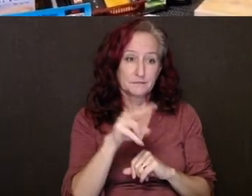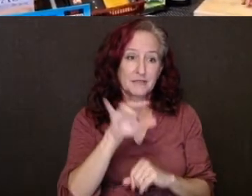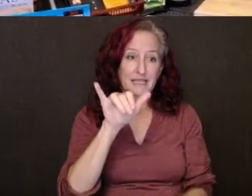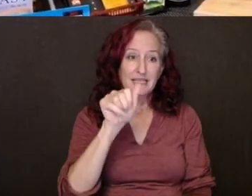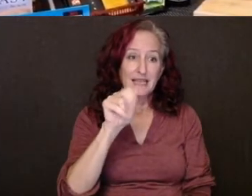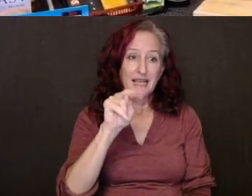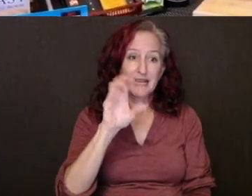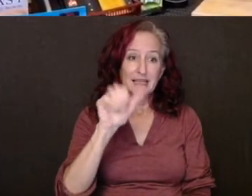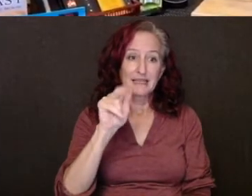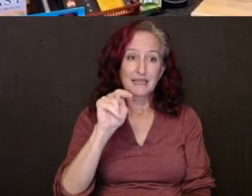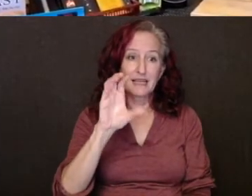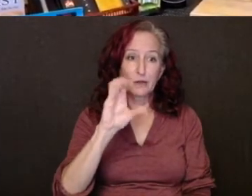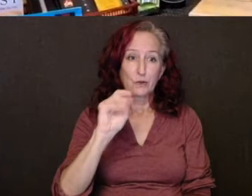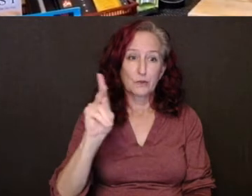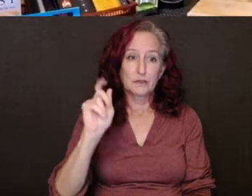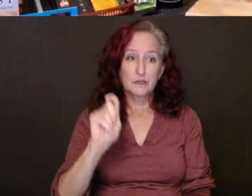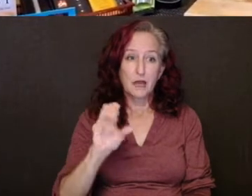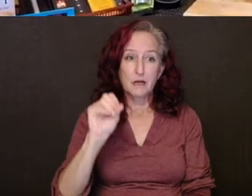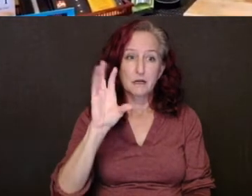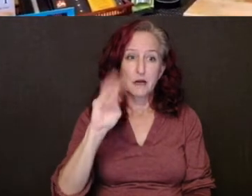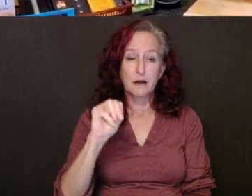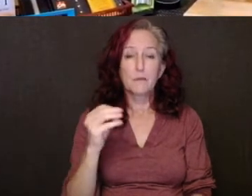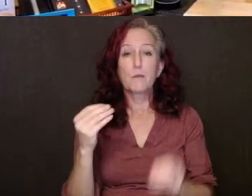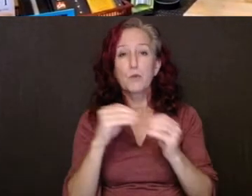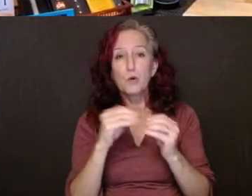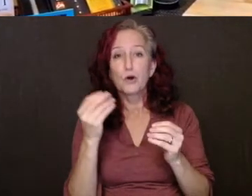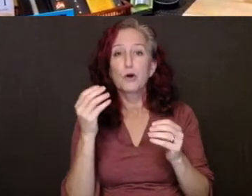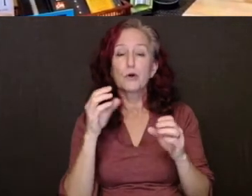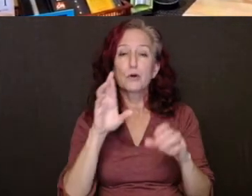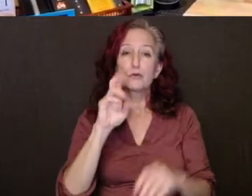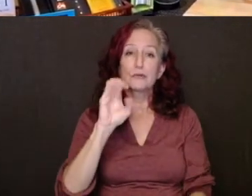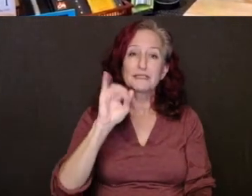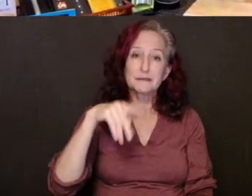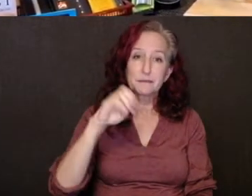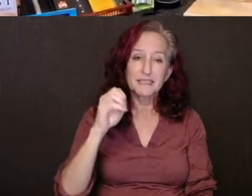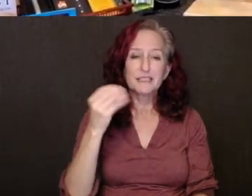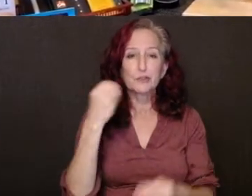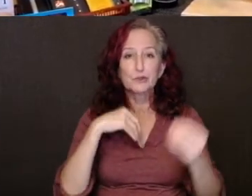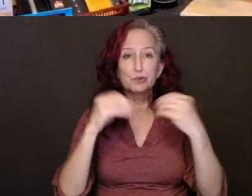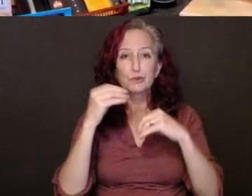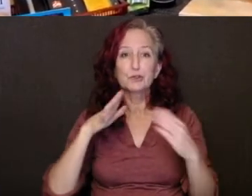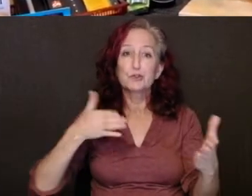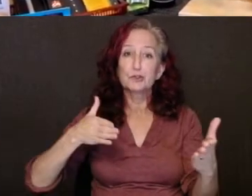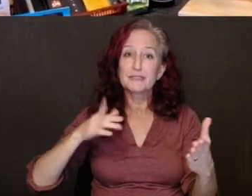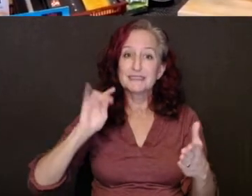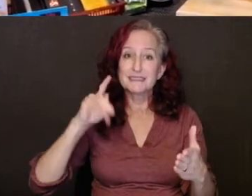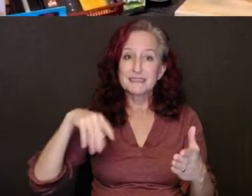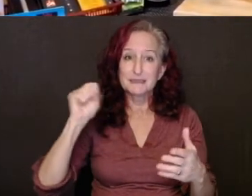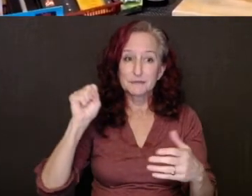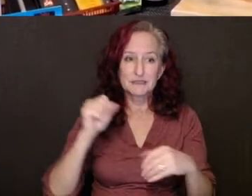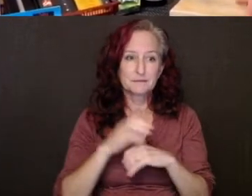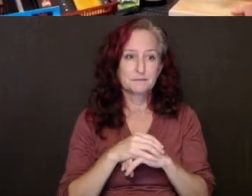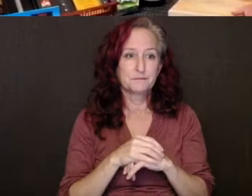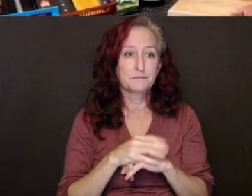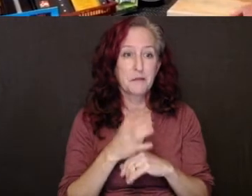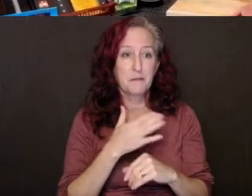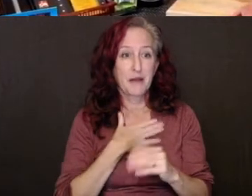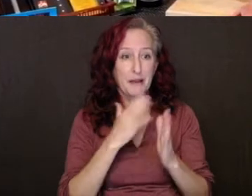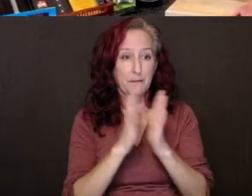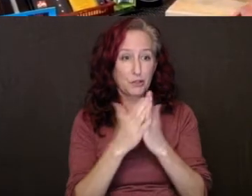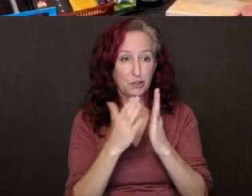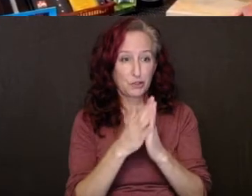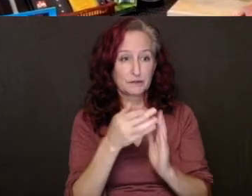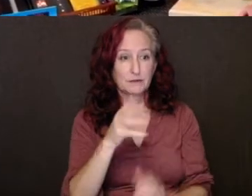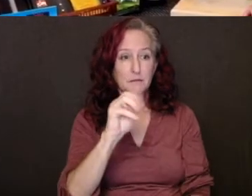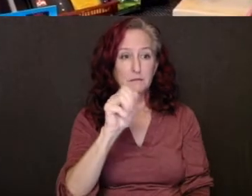plant-based. Now, for more recipe, in my cookbook, I always have a lot of vegetarian dishes, a lot of vegetable dishes. You can